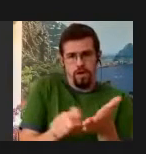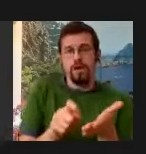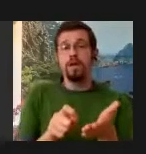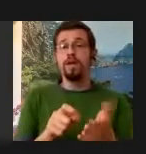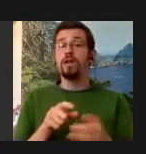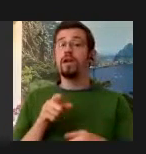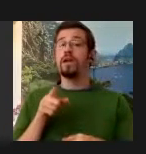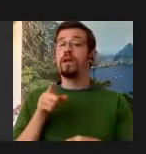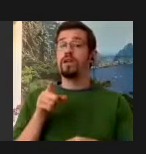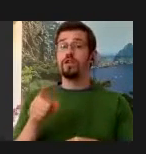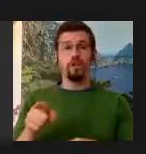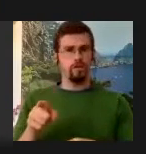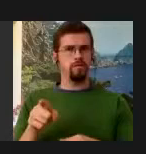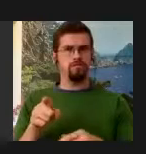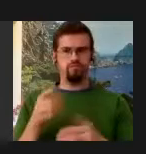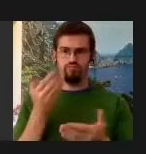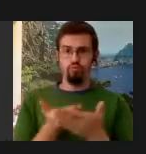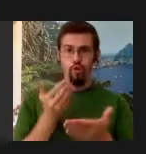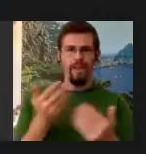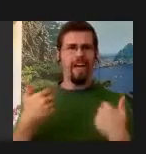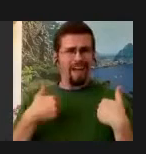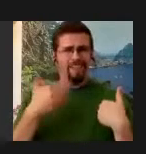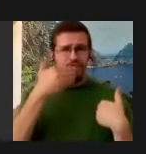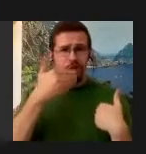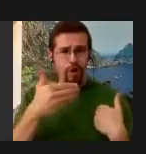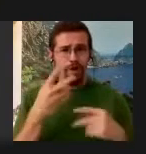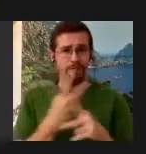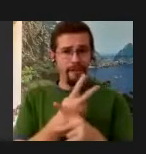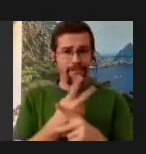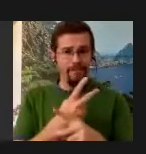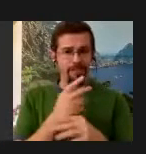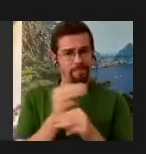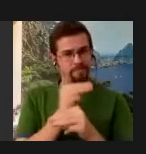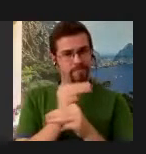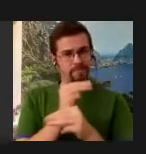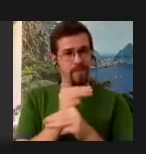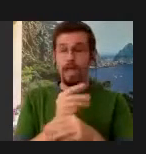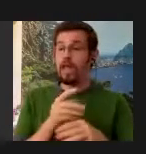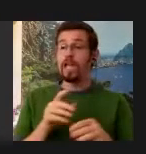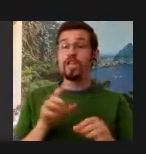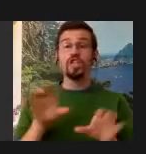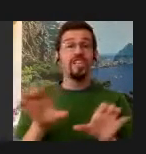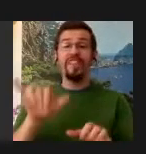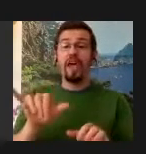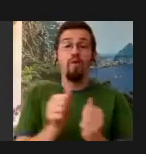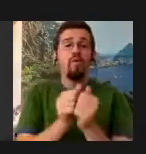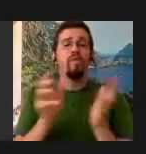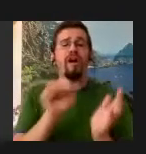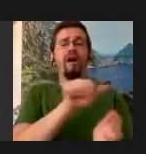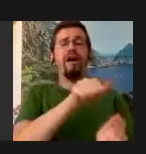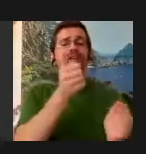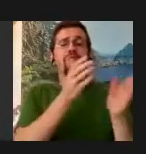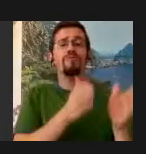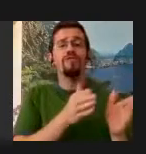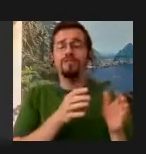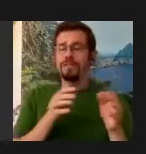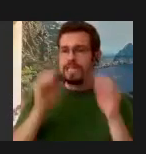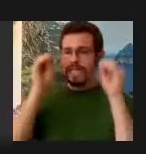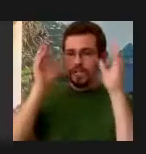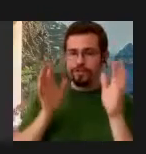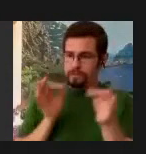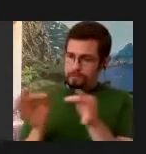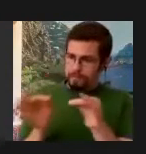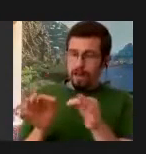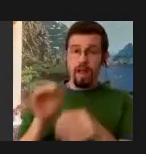very good mark. And so she did that alone, without anybody's help. And that's why this girl,